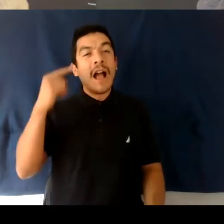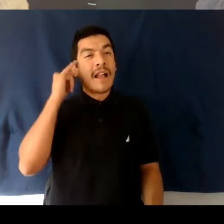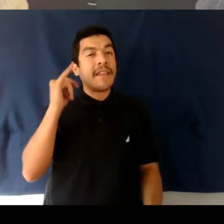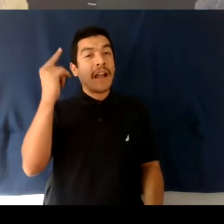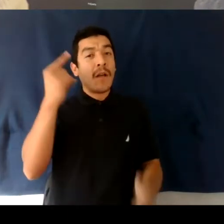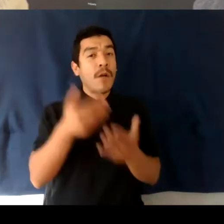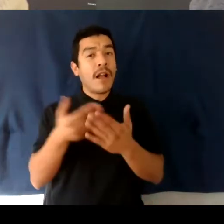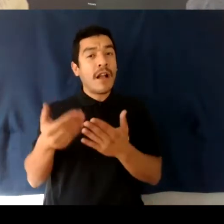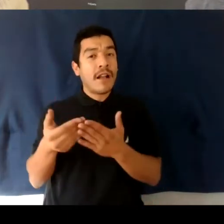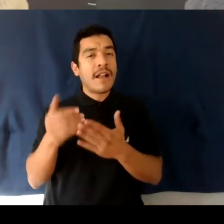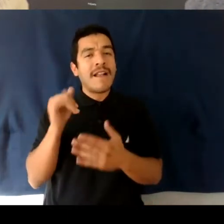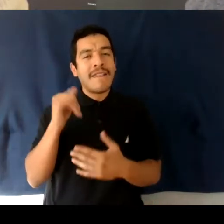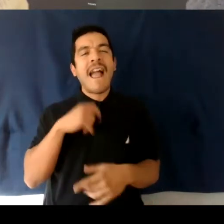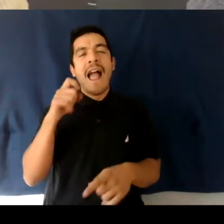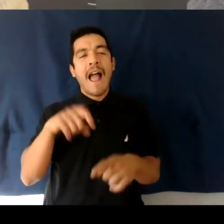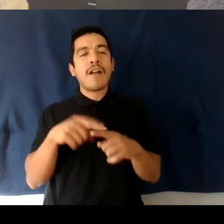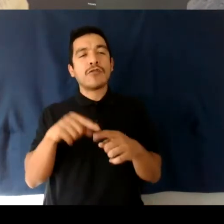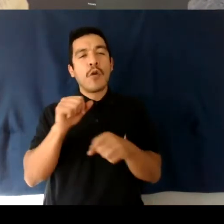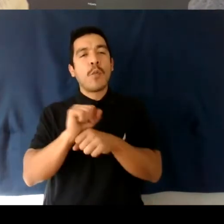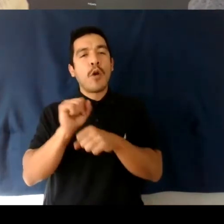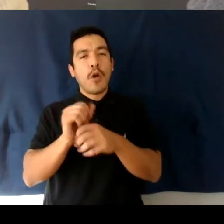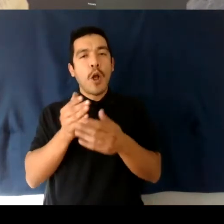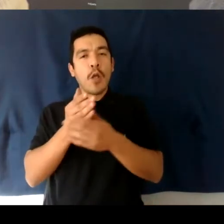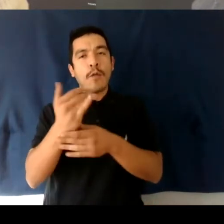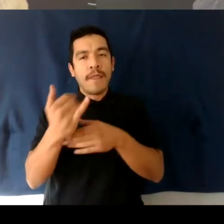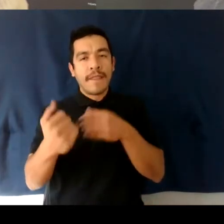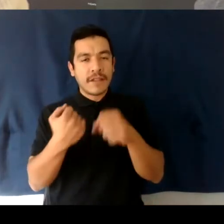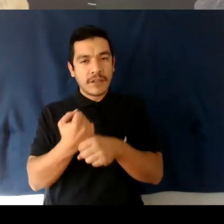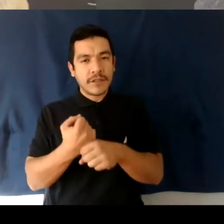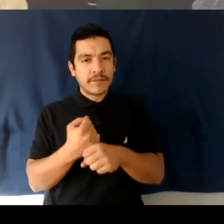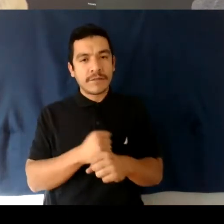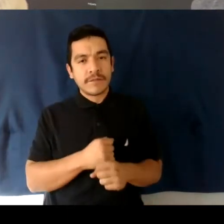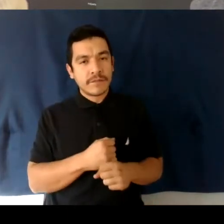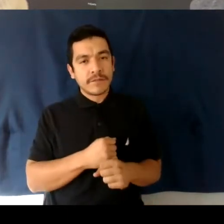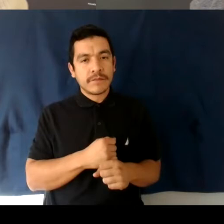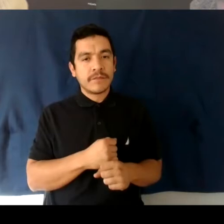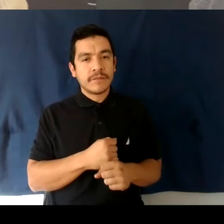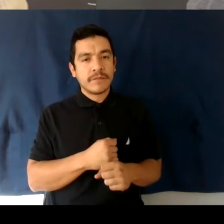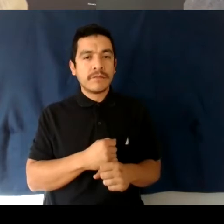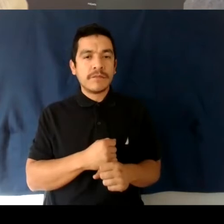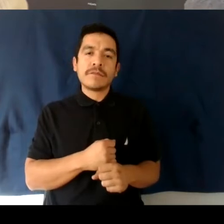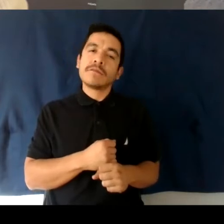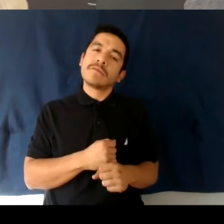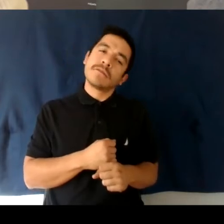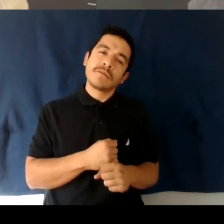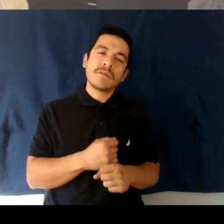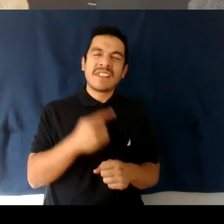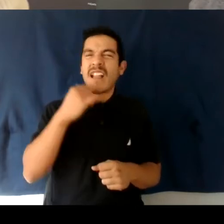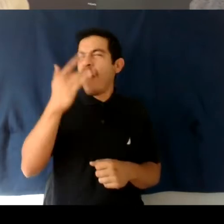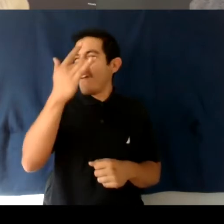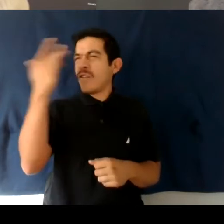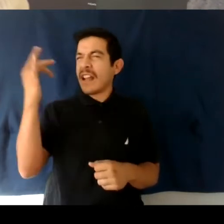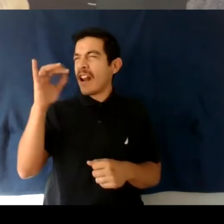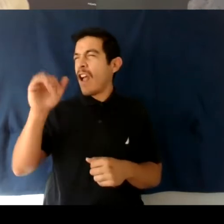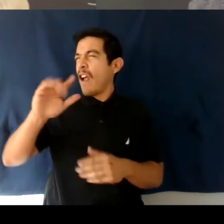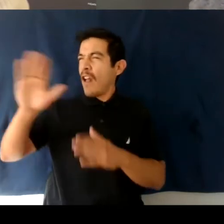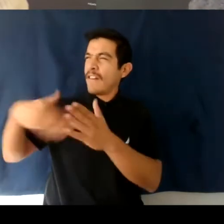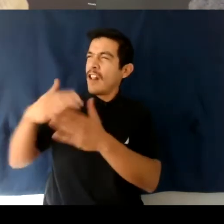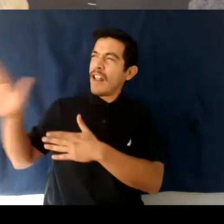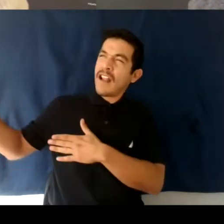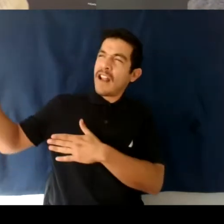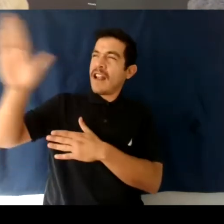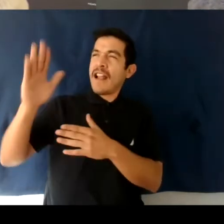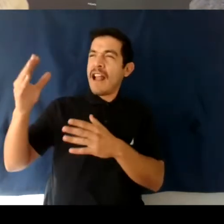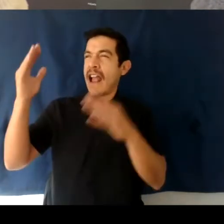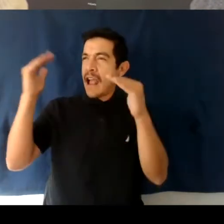thing that I've had to work through this year, was like, forget all the expectations others have